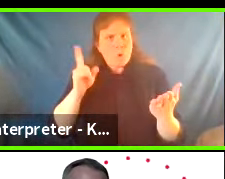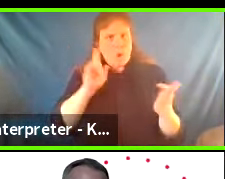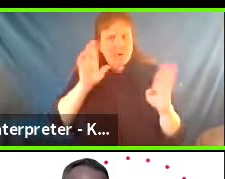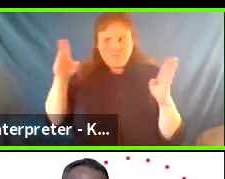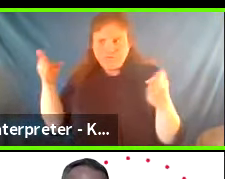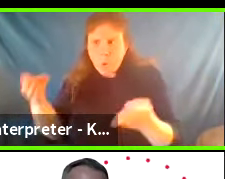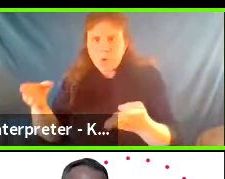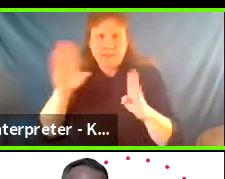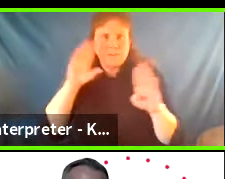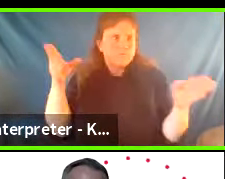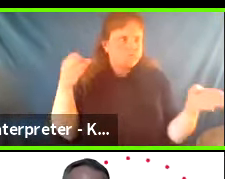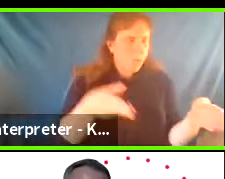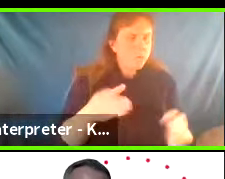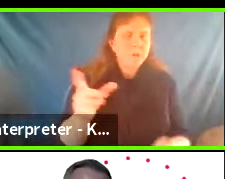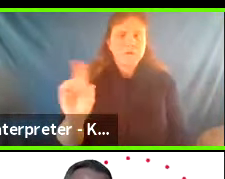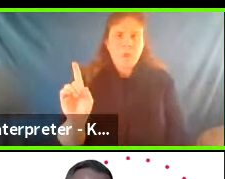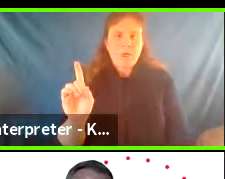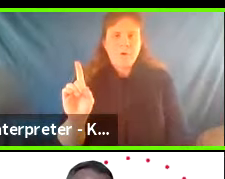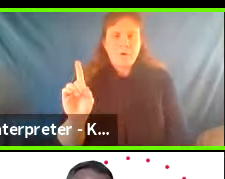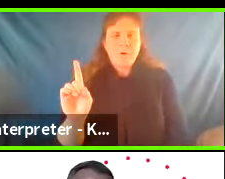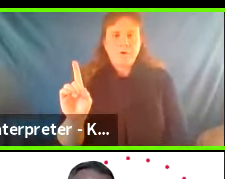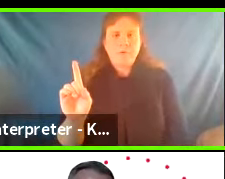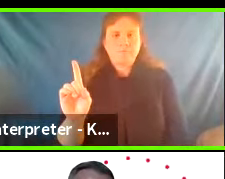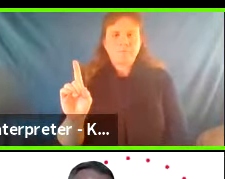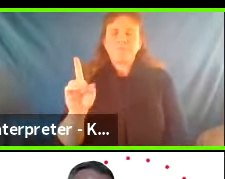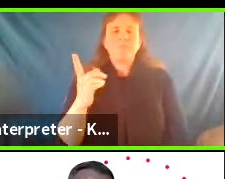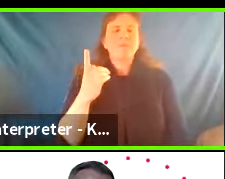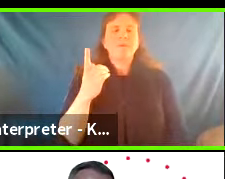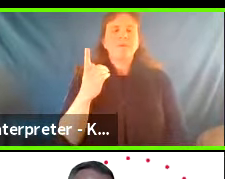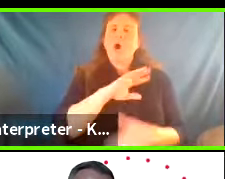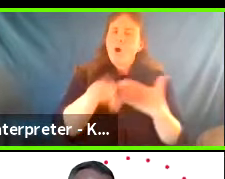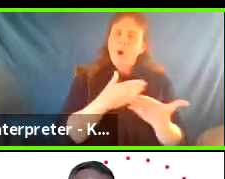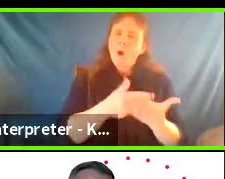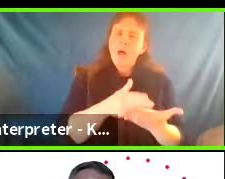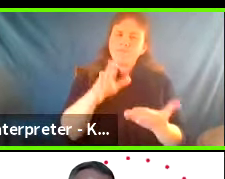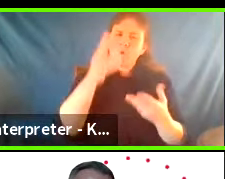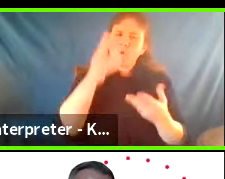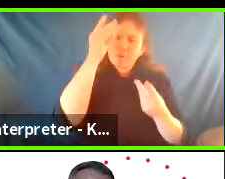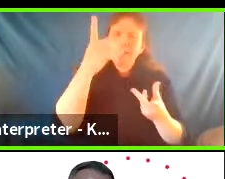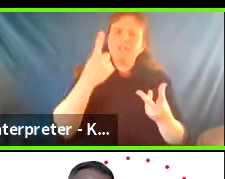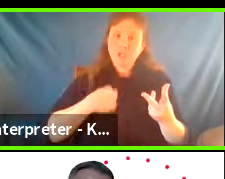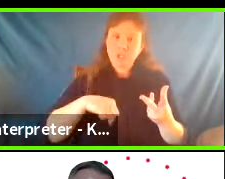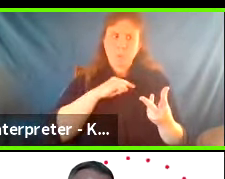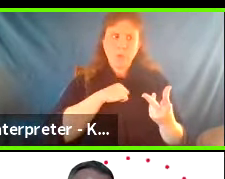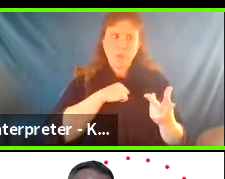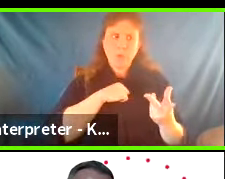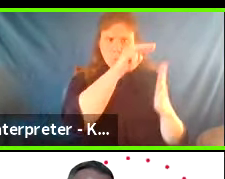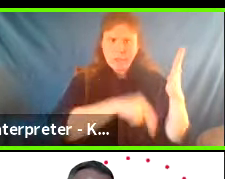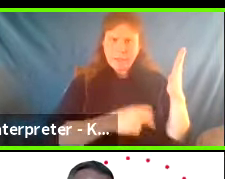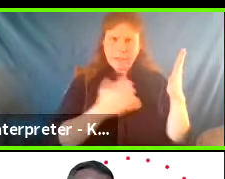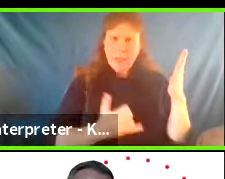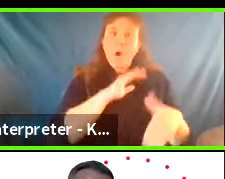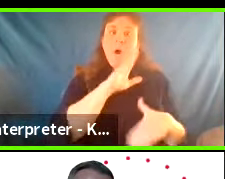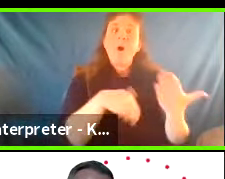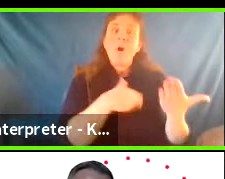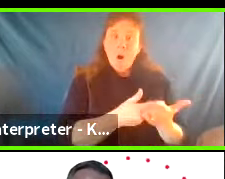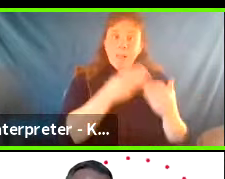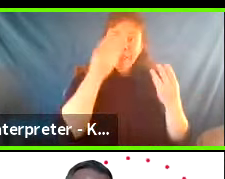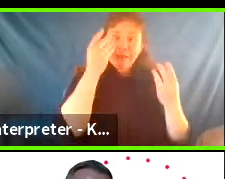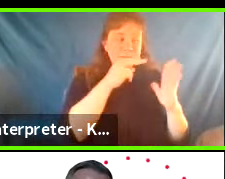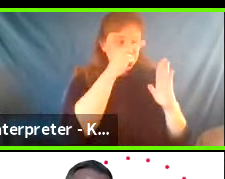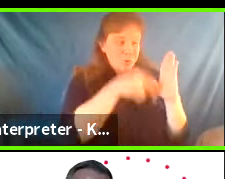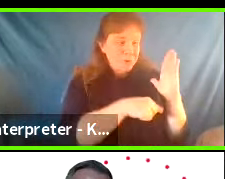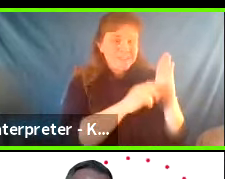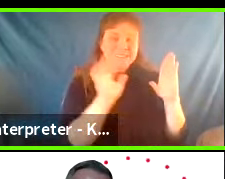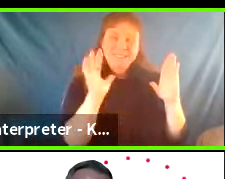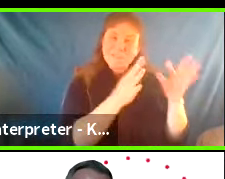Again, we cannot, we're looking at all the data you're sharing here. All of the data is pointing to the farm workers. They're